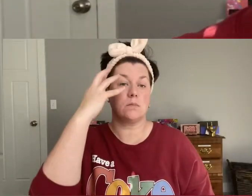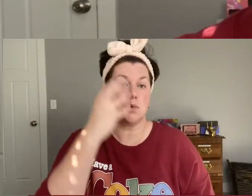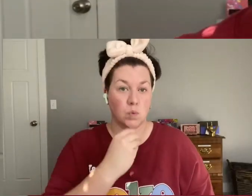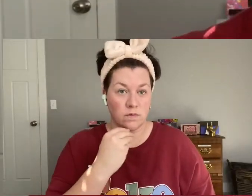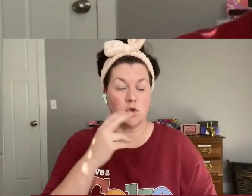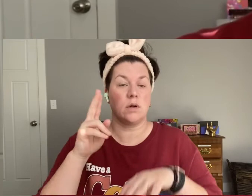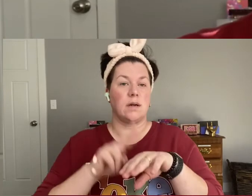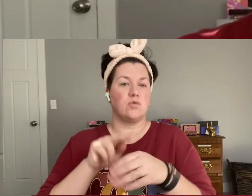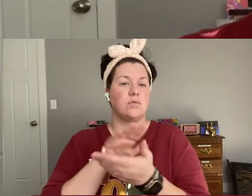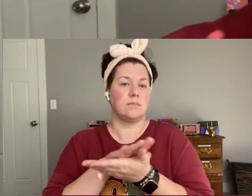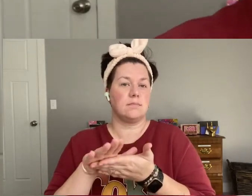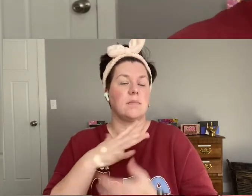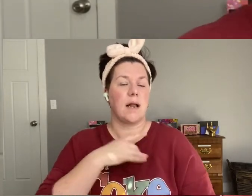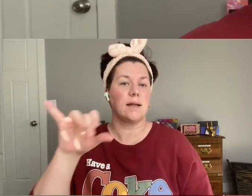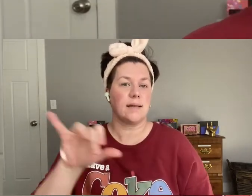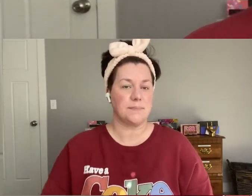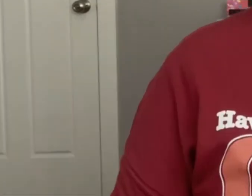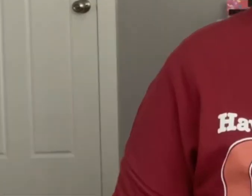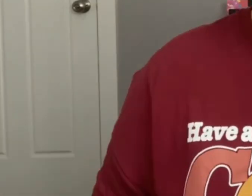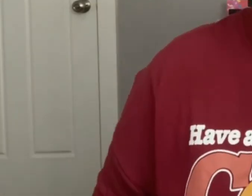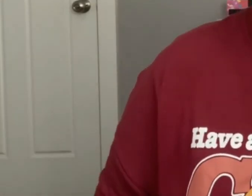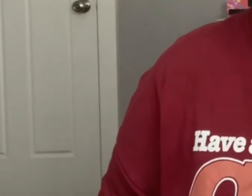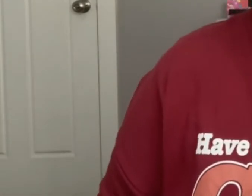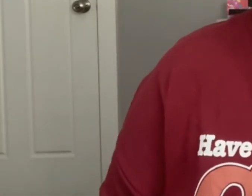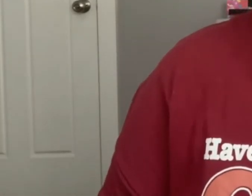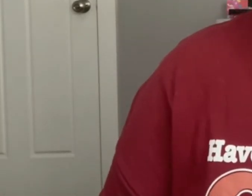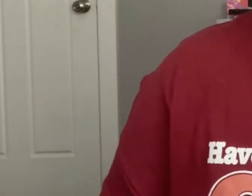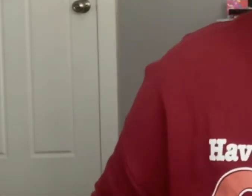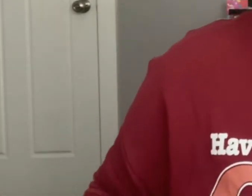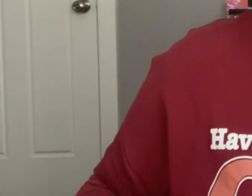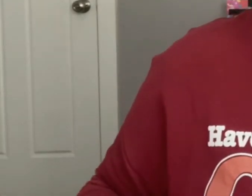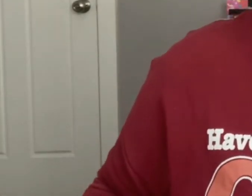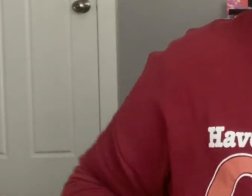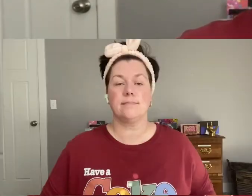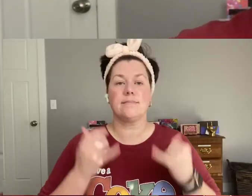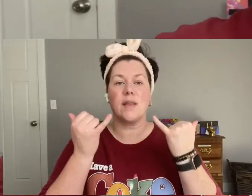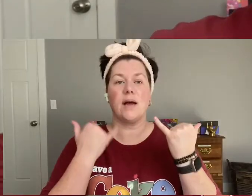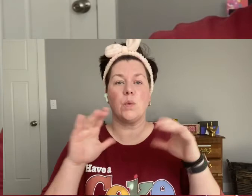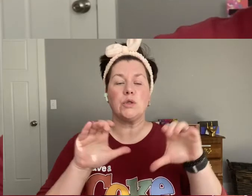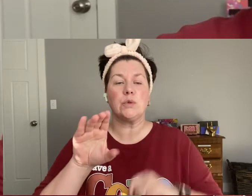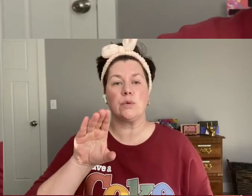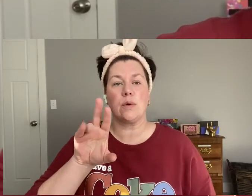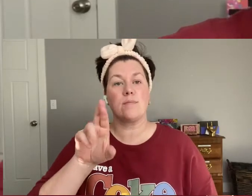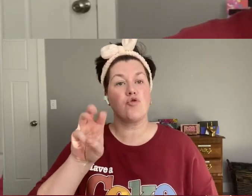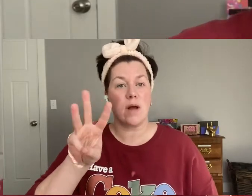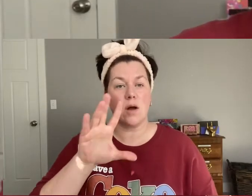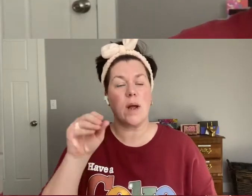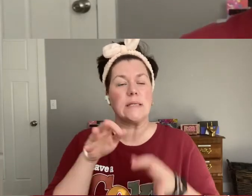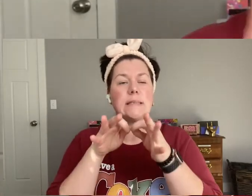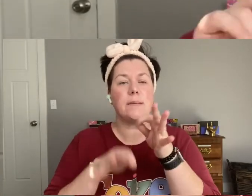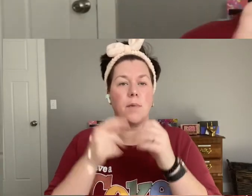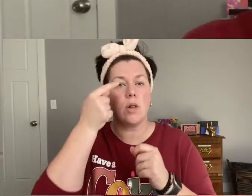And you can see it's very lovely. So now we are going to